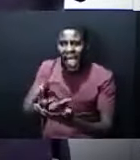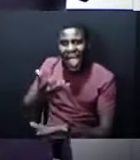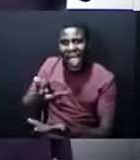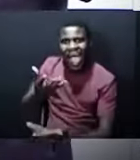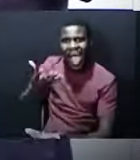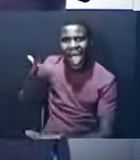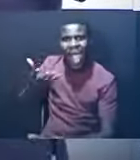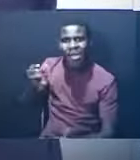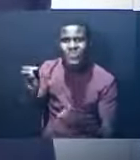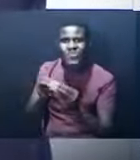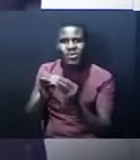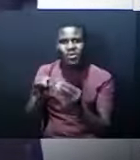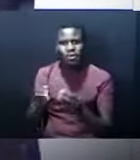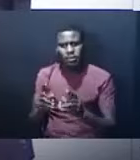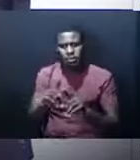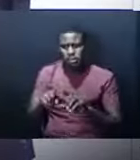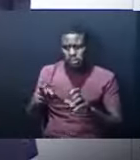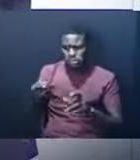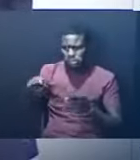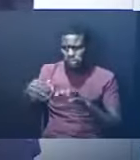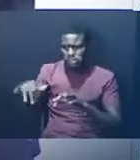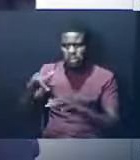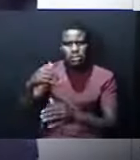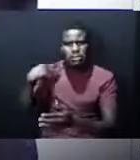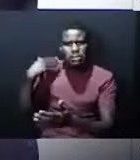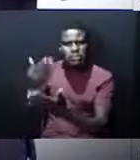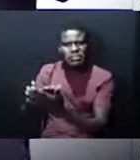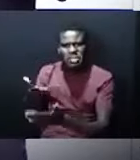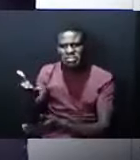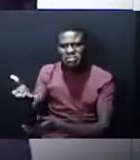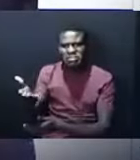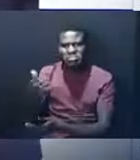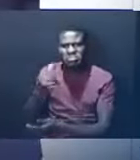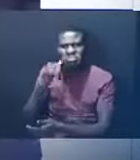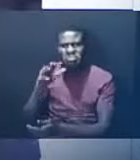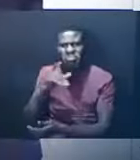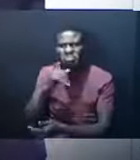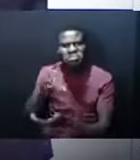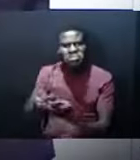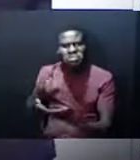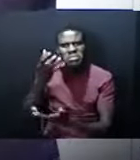when we got there, she wasn't like she used to be. Some